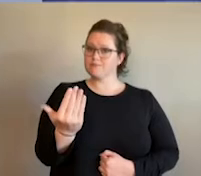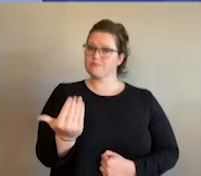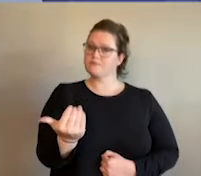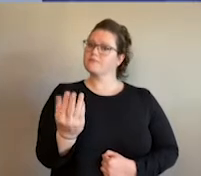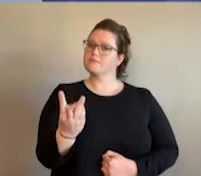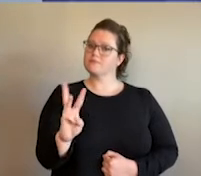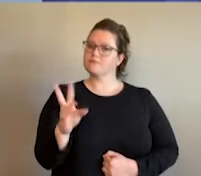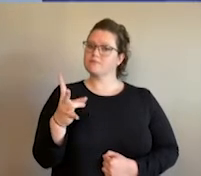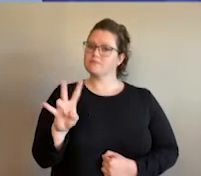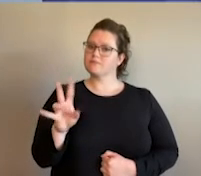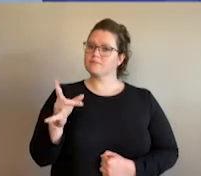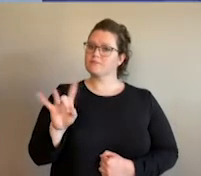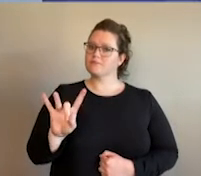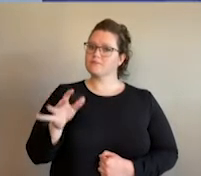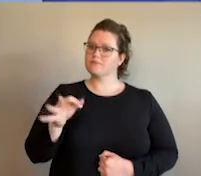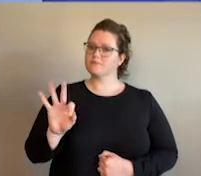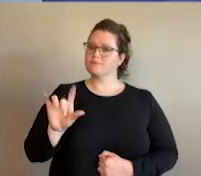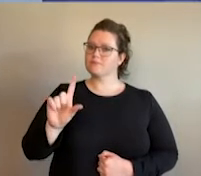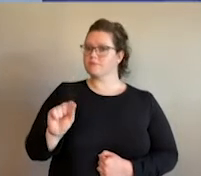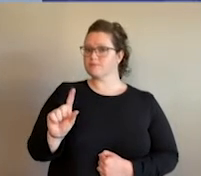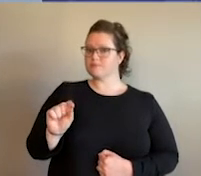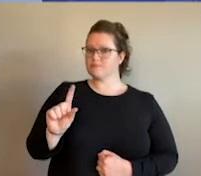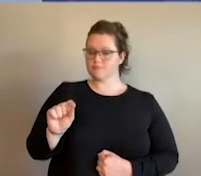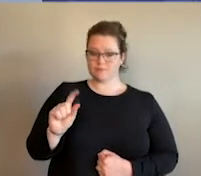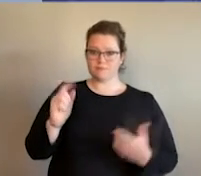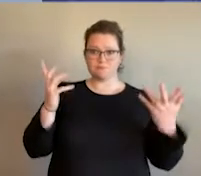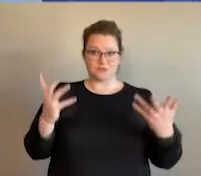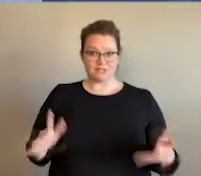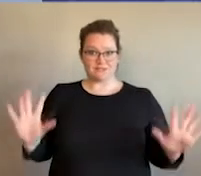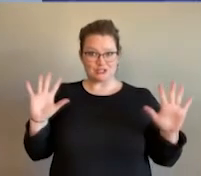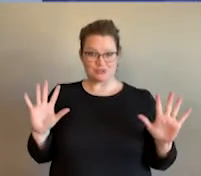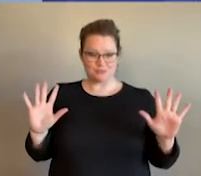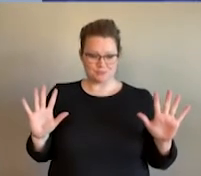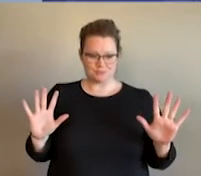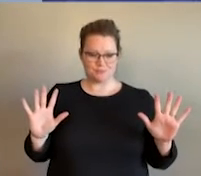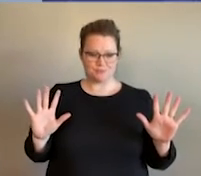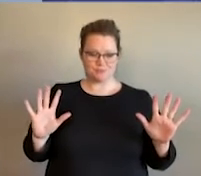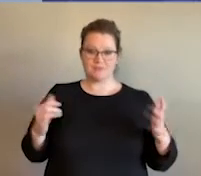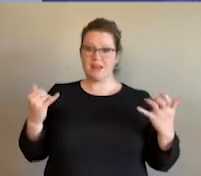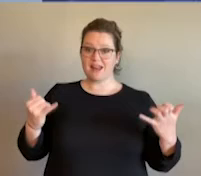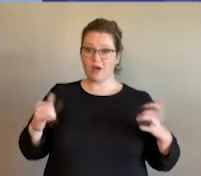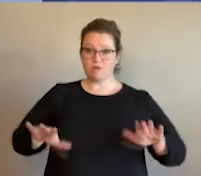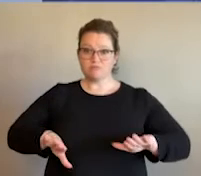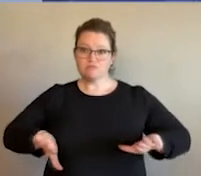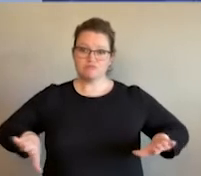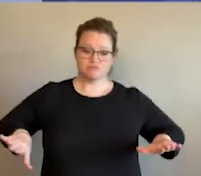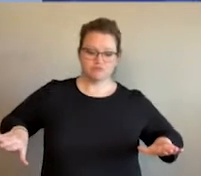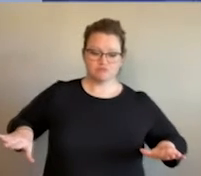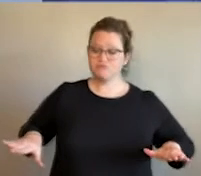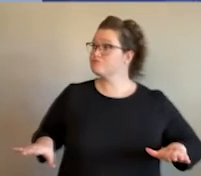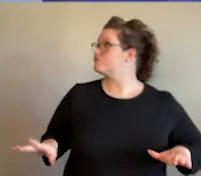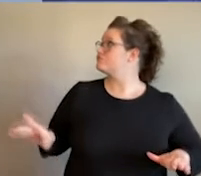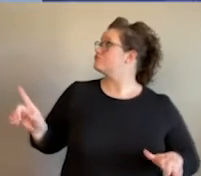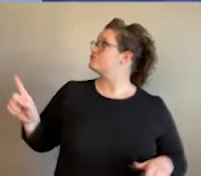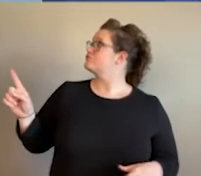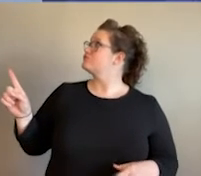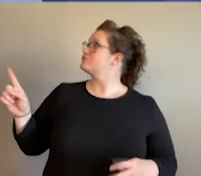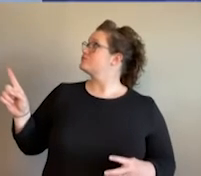13, 14, 15, 16, 17, 18, 19, and 20. Straddle your legs. That means put them